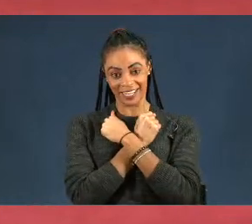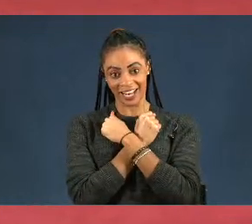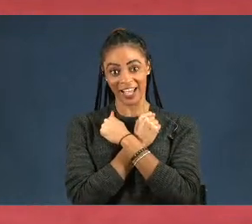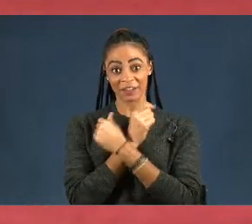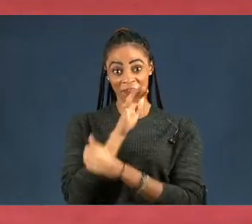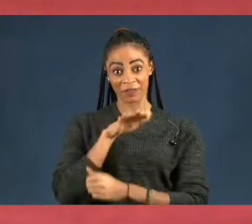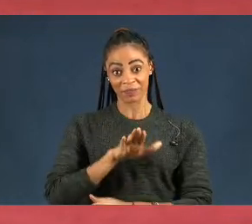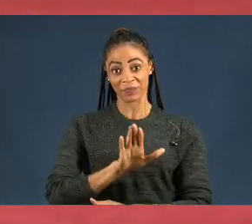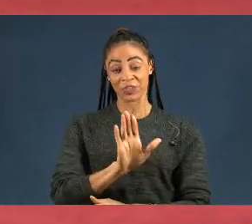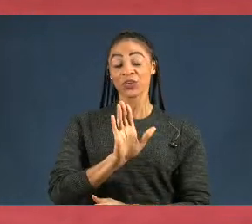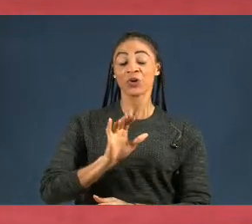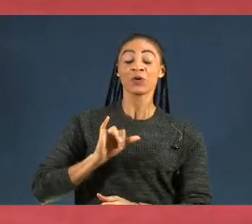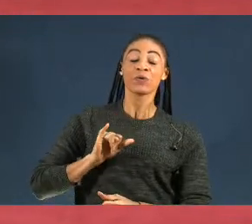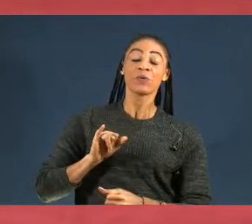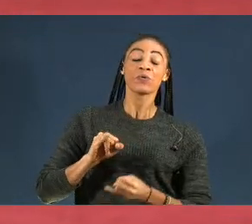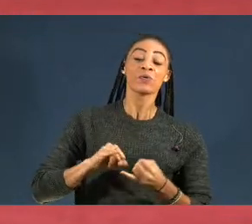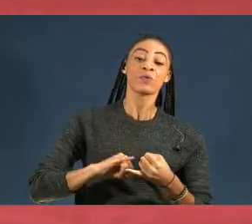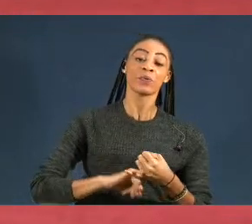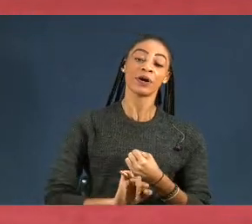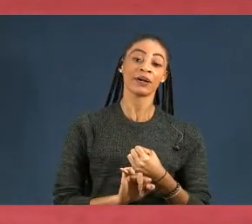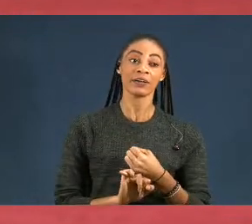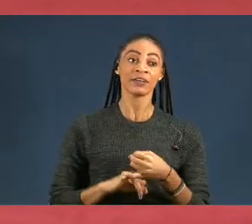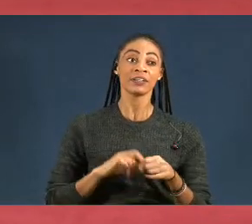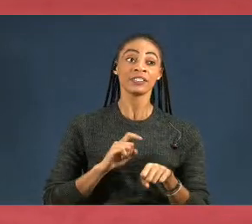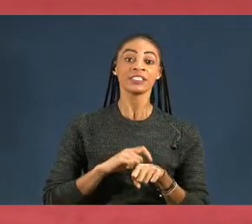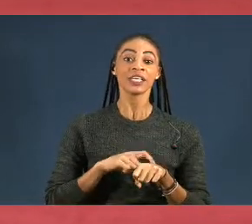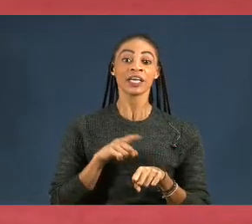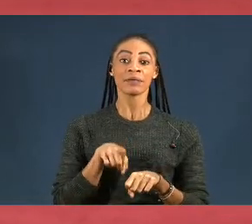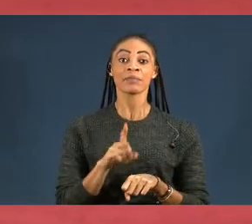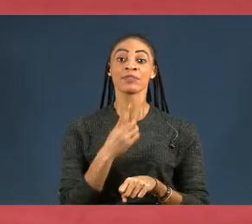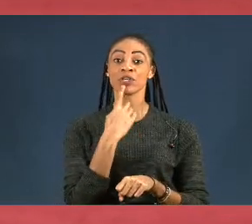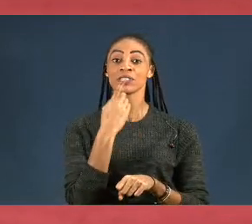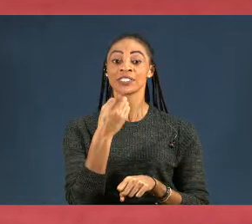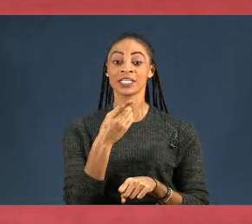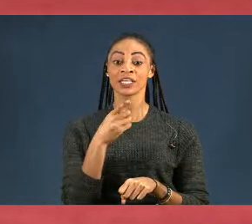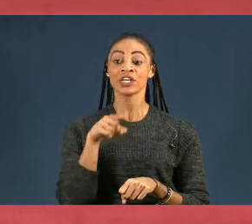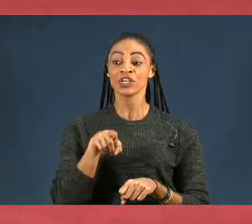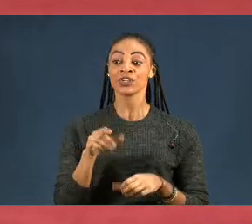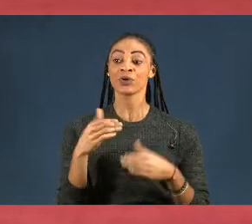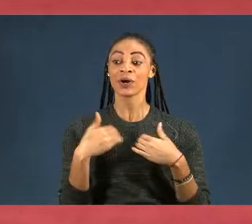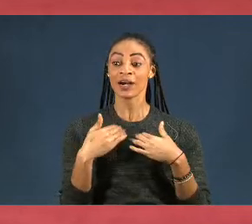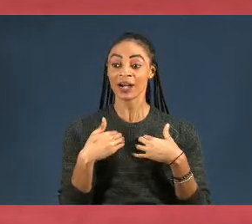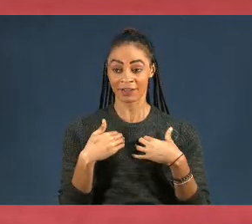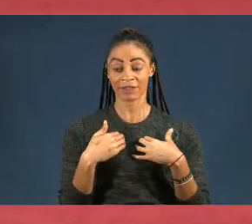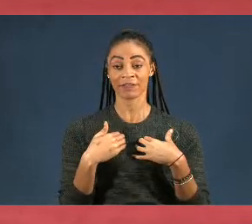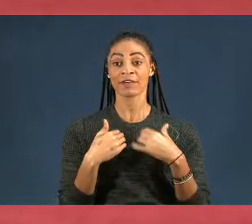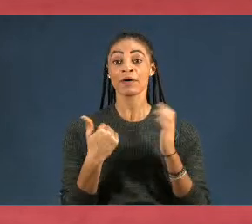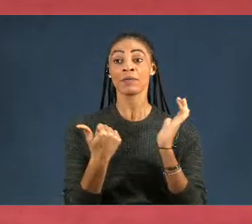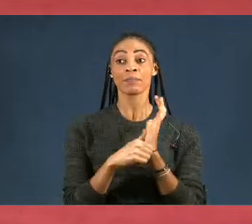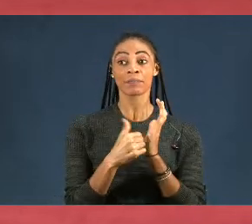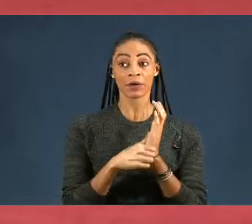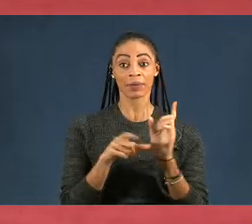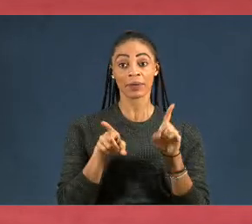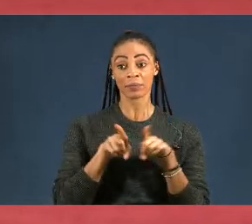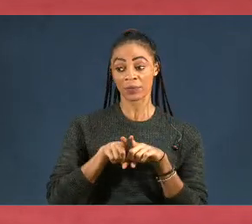own body. Where you say, you have a problem with her, you have a problem with me.